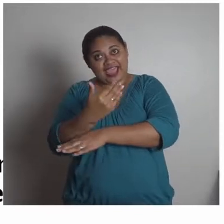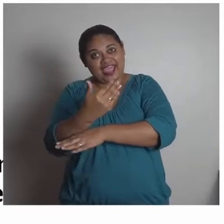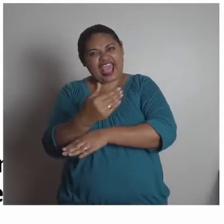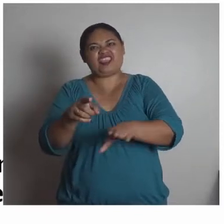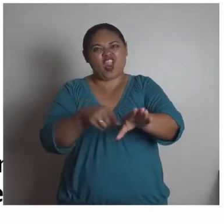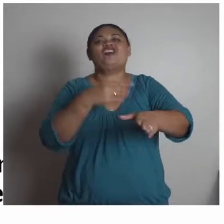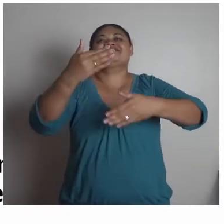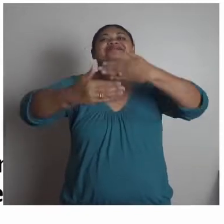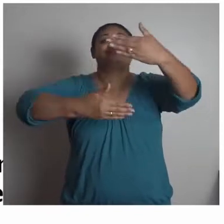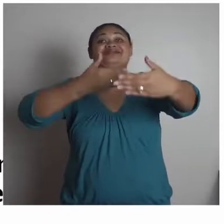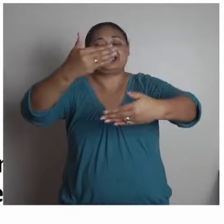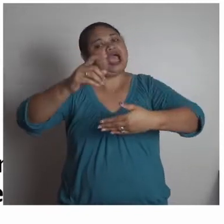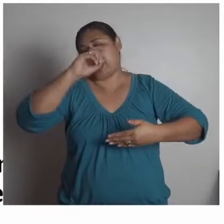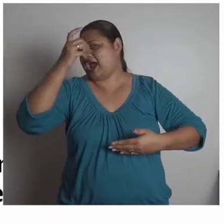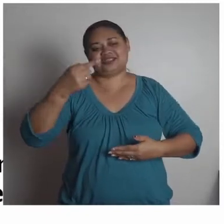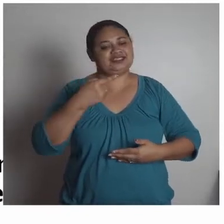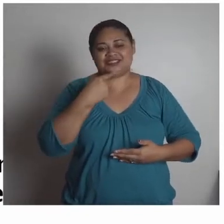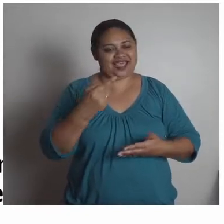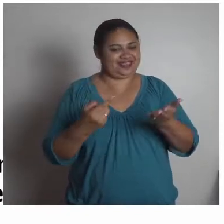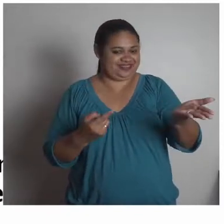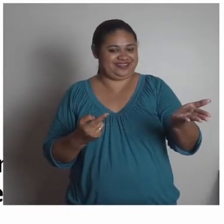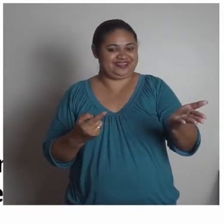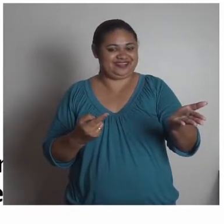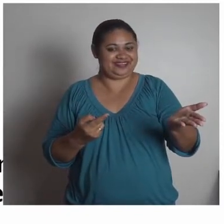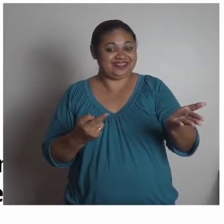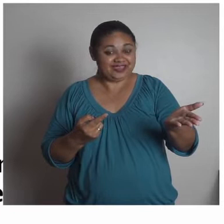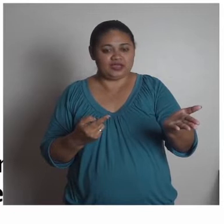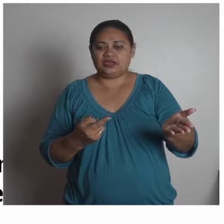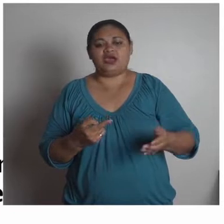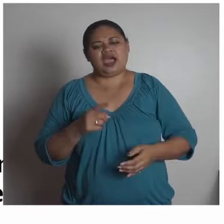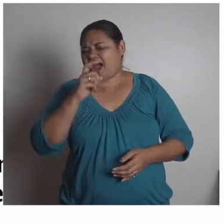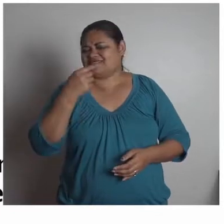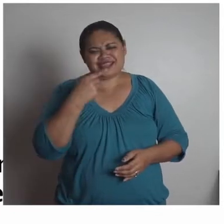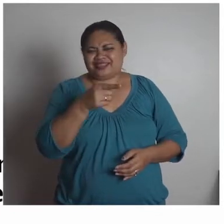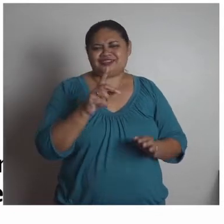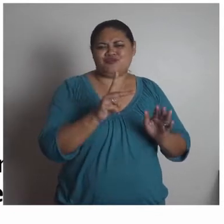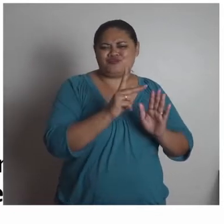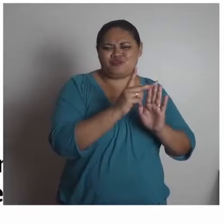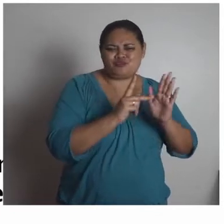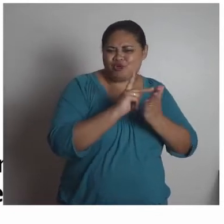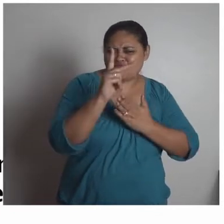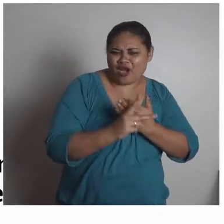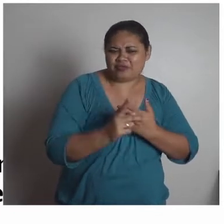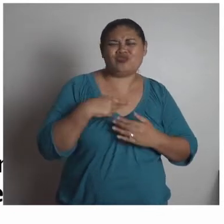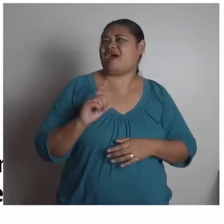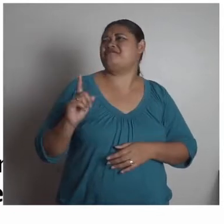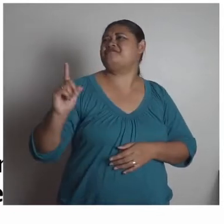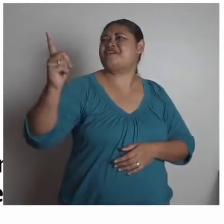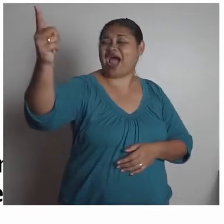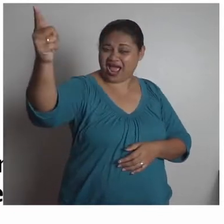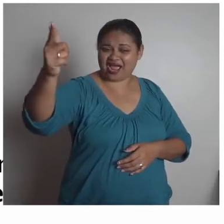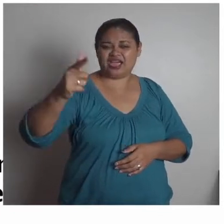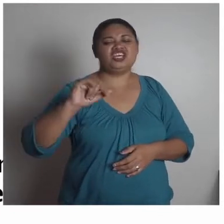the everyday and the long term, then really you can't call it pro-poor policy. You can't call it pro-poor